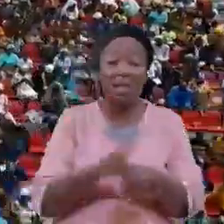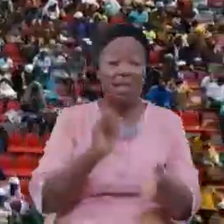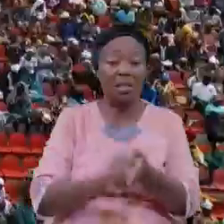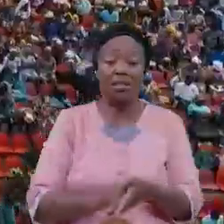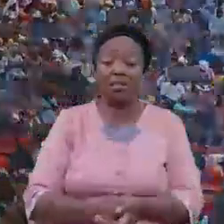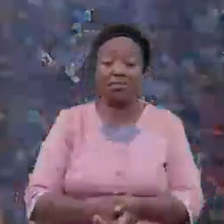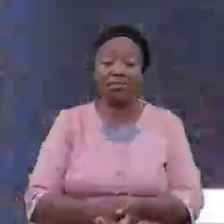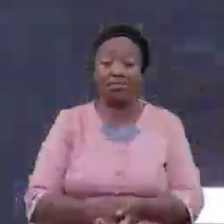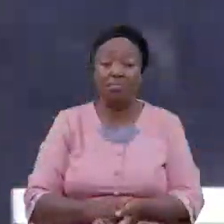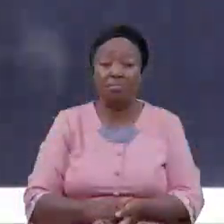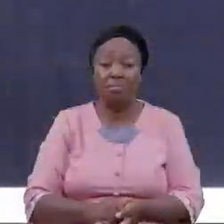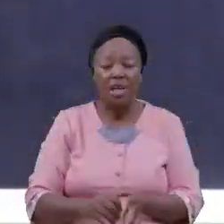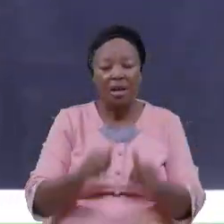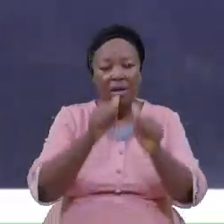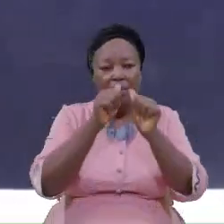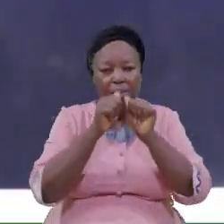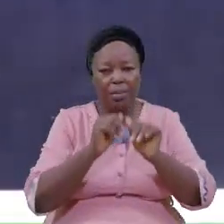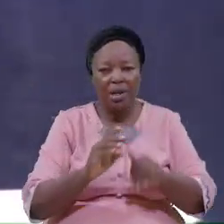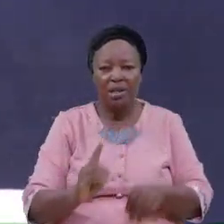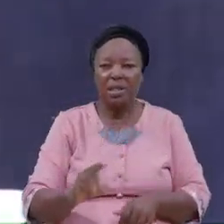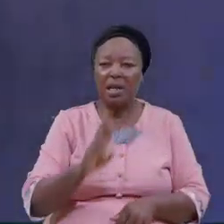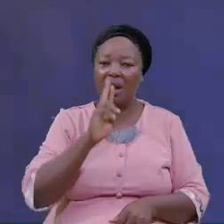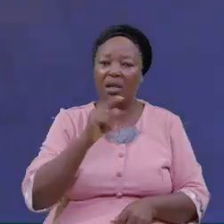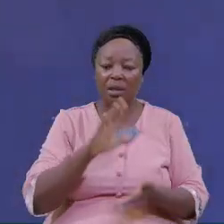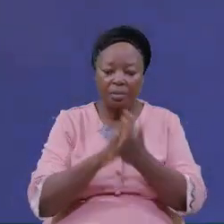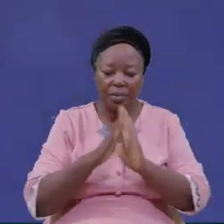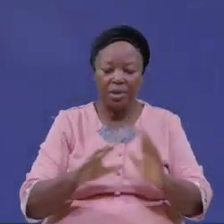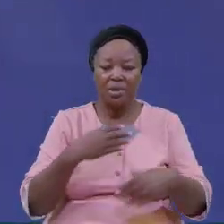Blessed are the peacemakers.